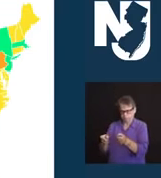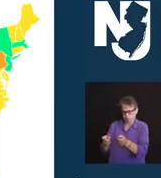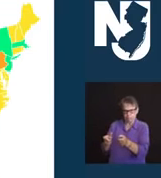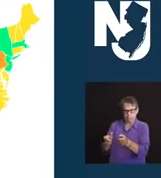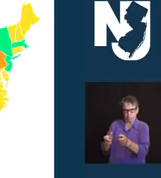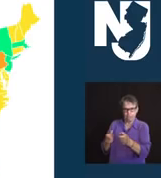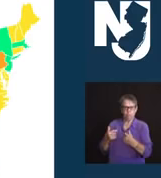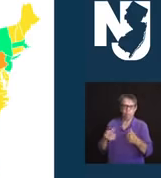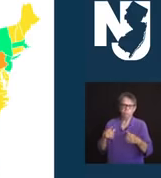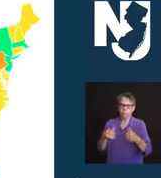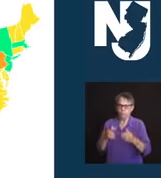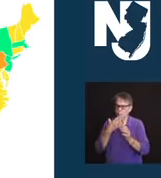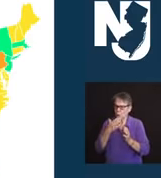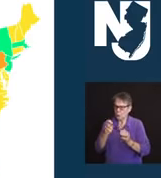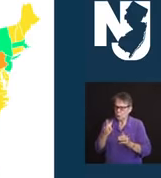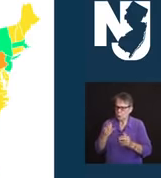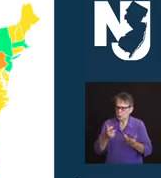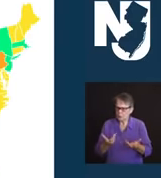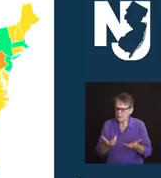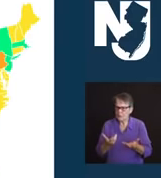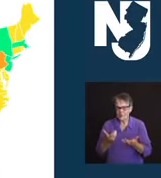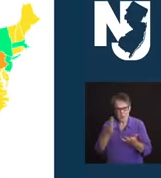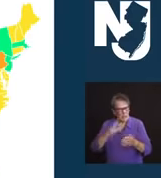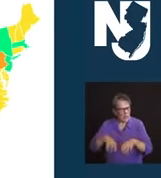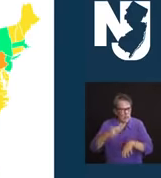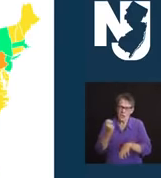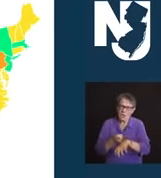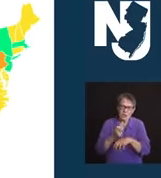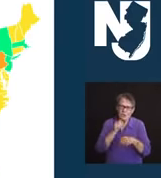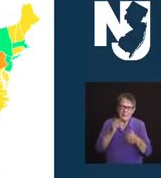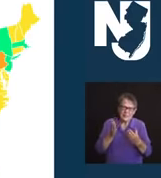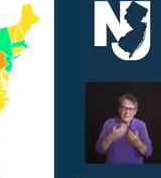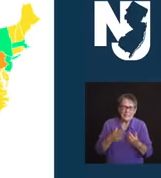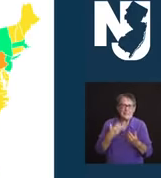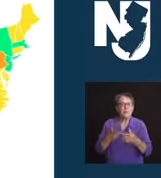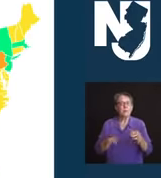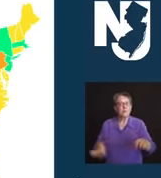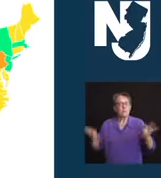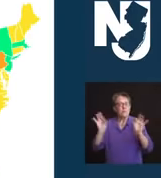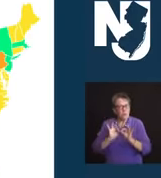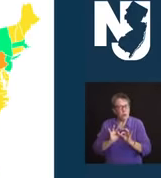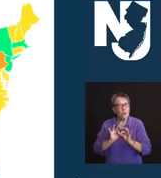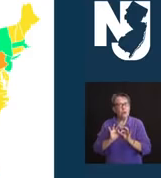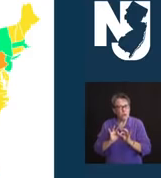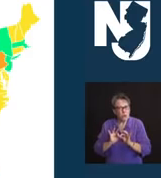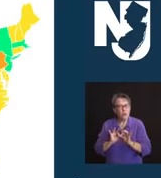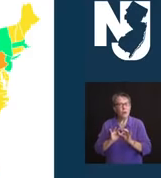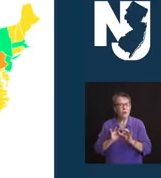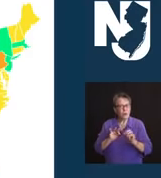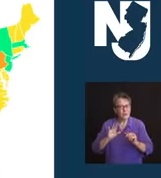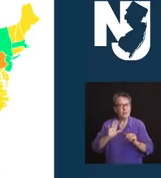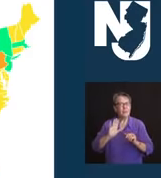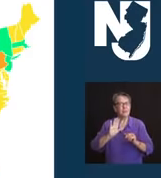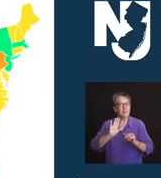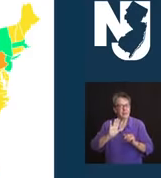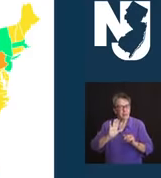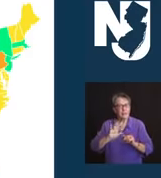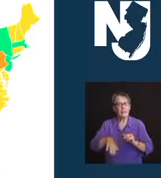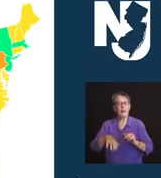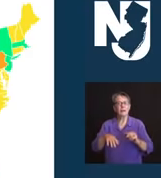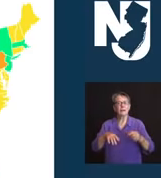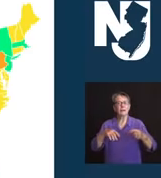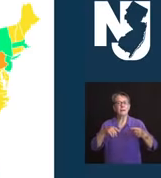the pain of discipline and not the pain of regret, folks, and the hard decisions we made were the right ones. So as a